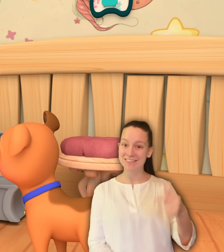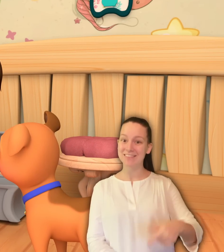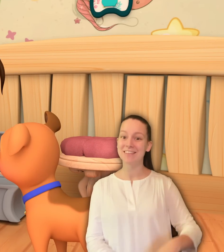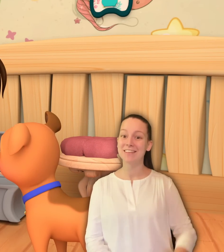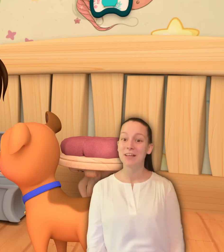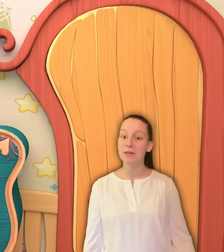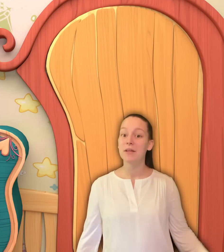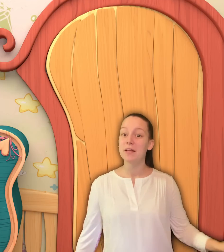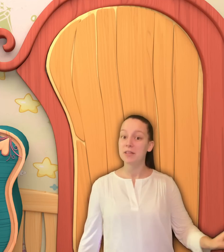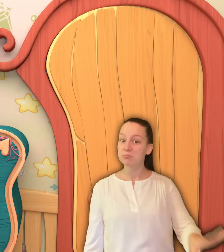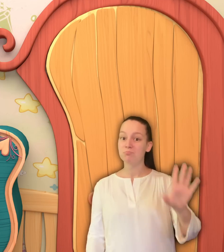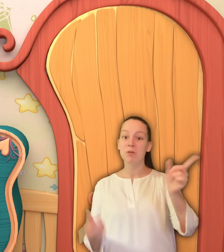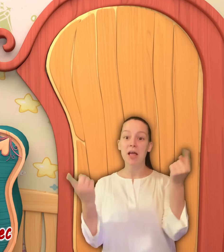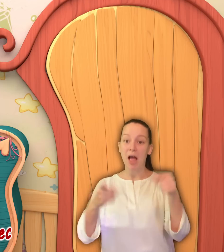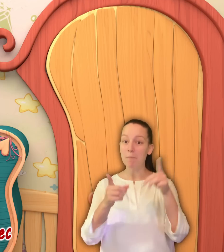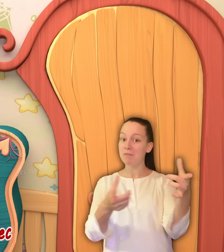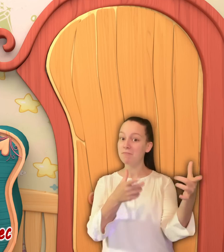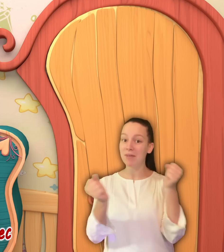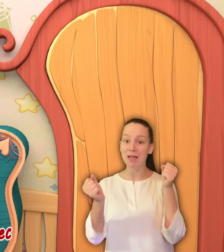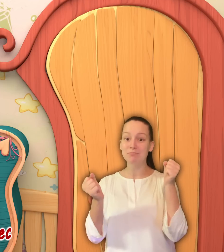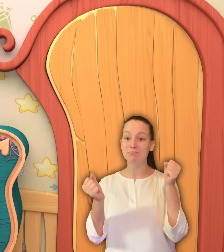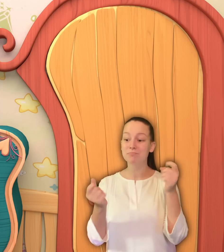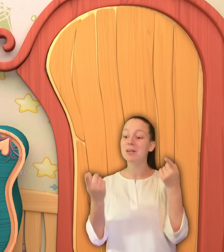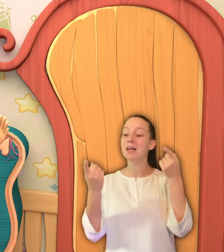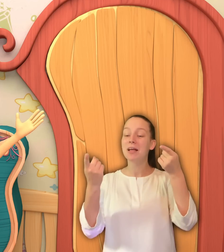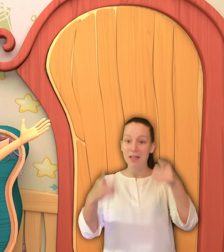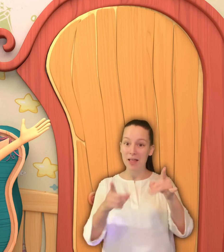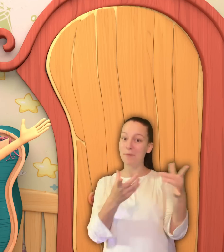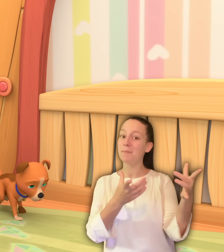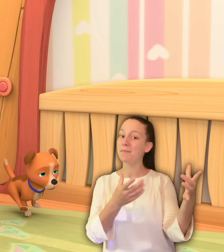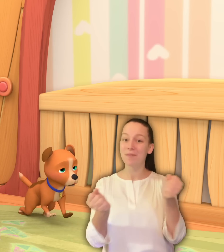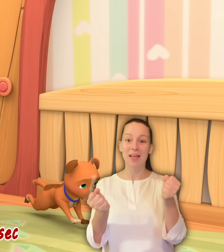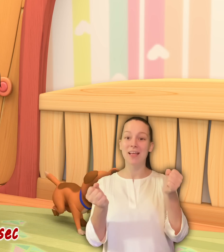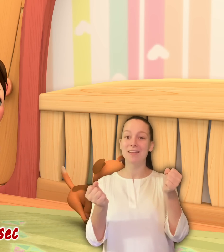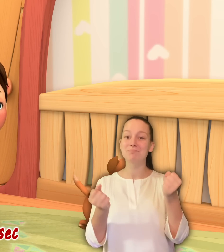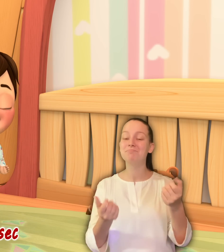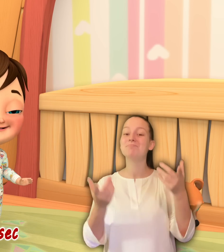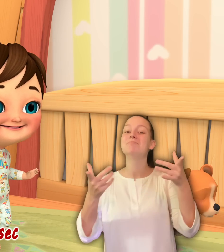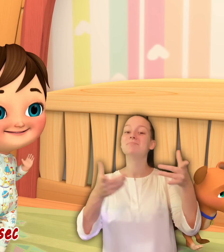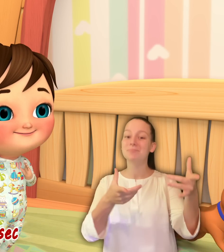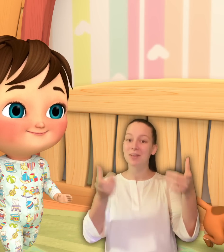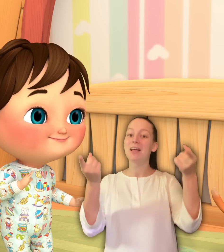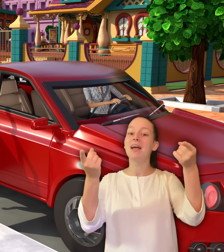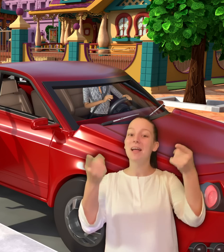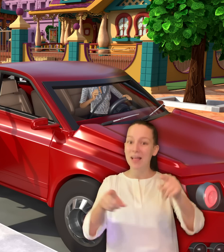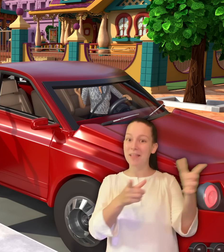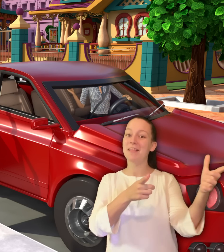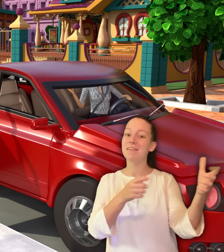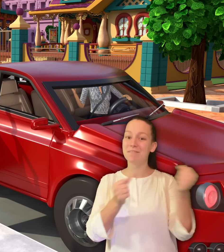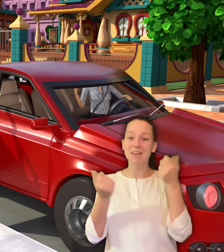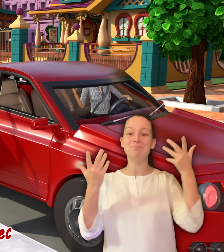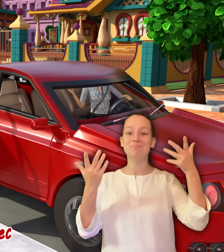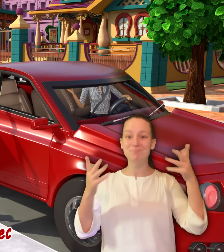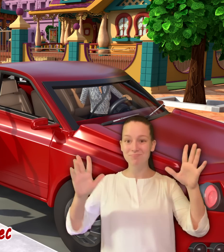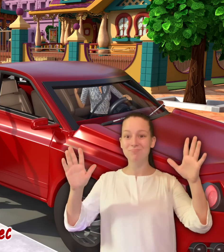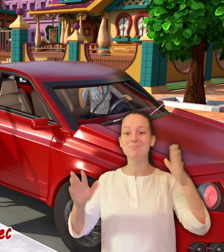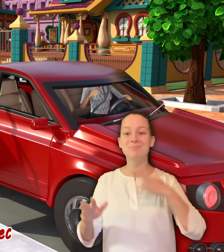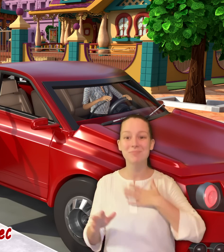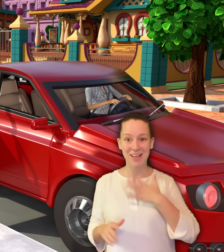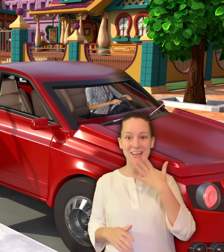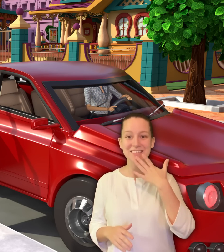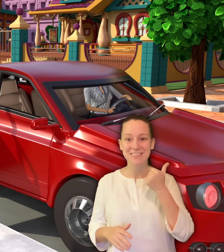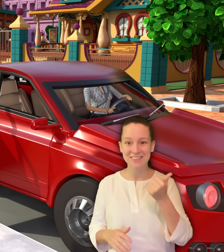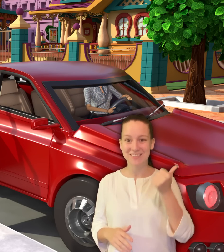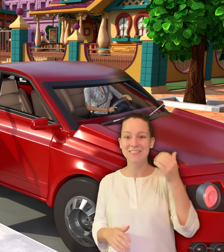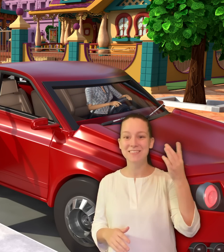sweet puppy. It will only take a sec, take a sec, take a sec. It will only take